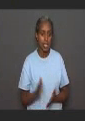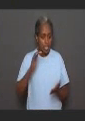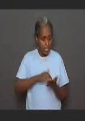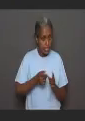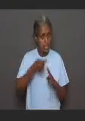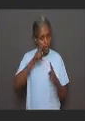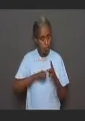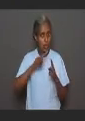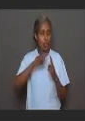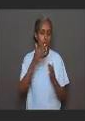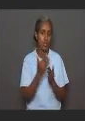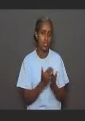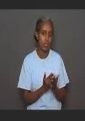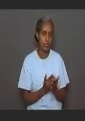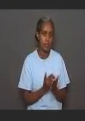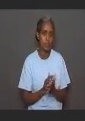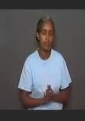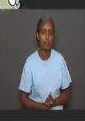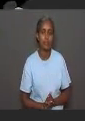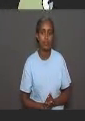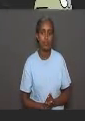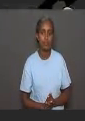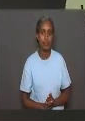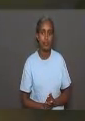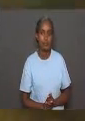Let's get back to our lesson.